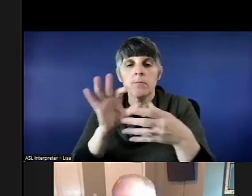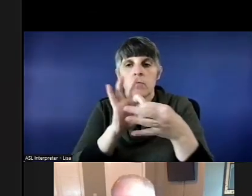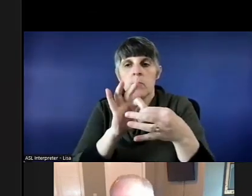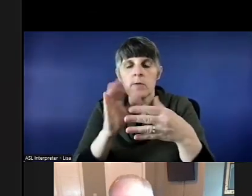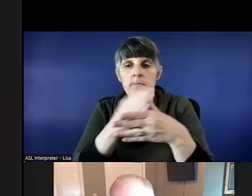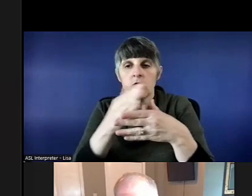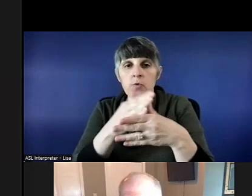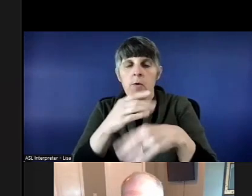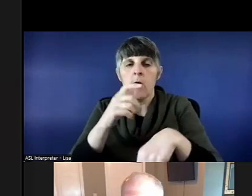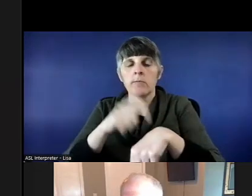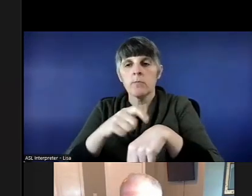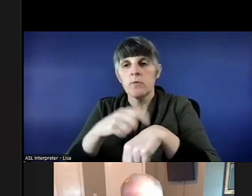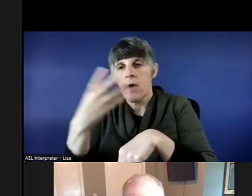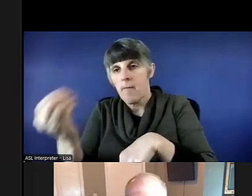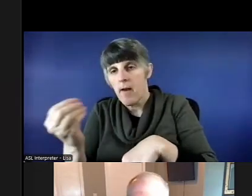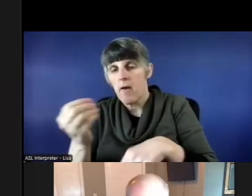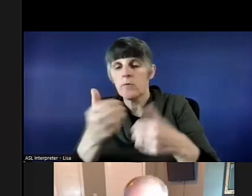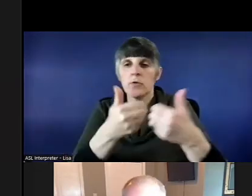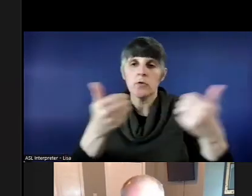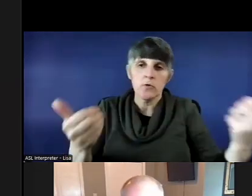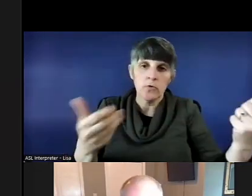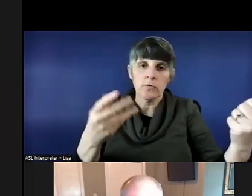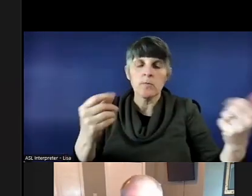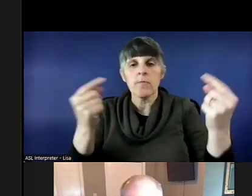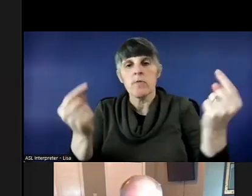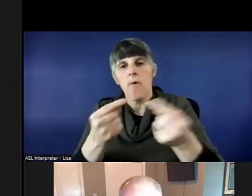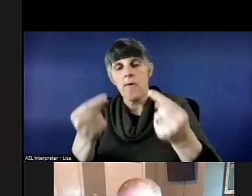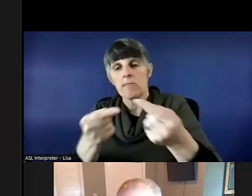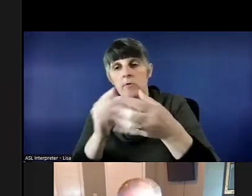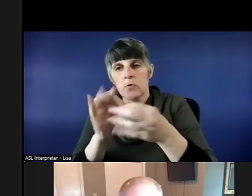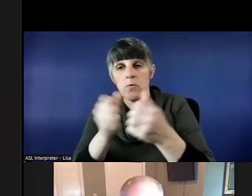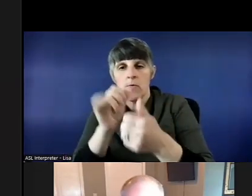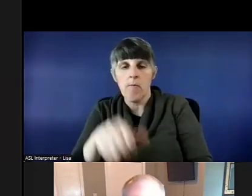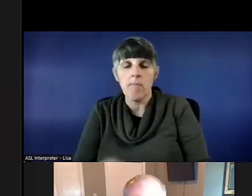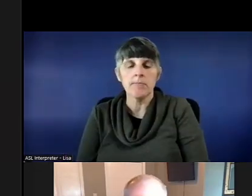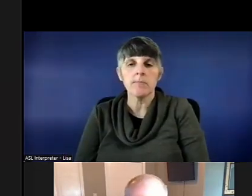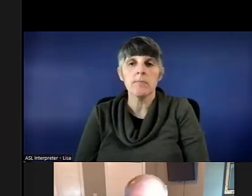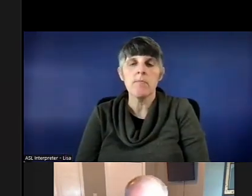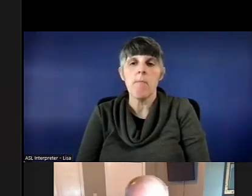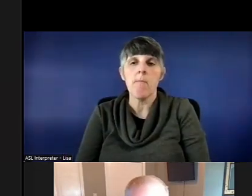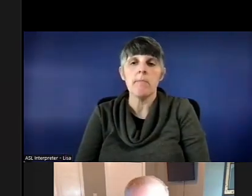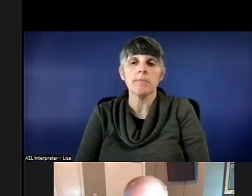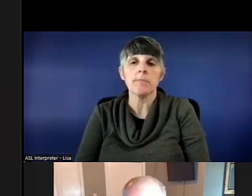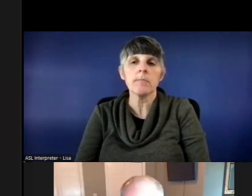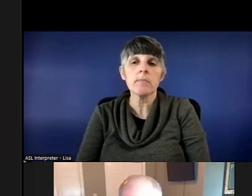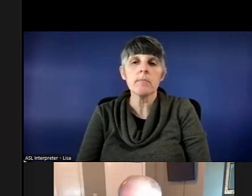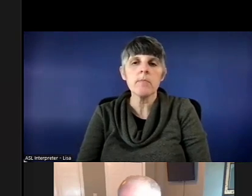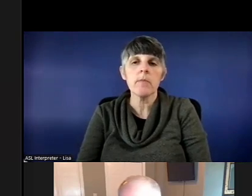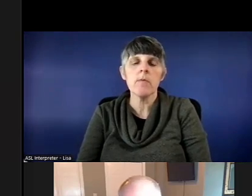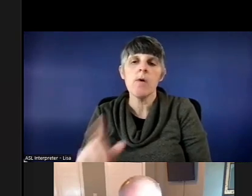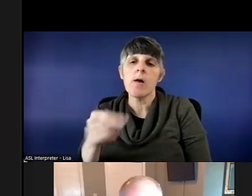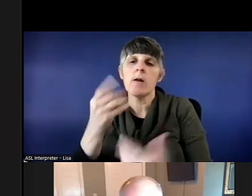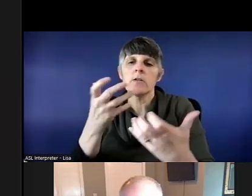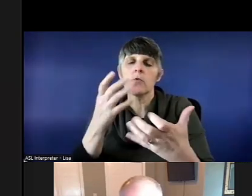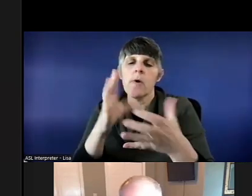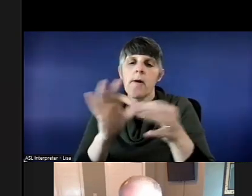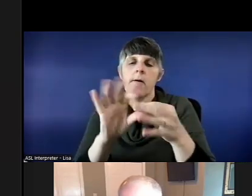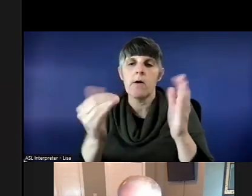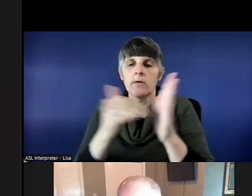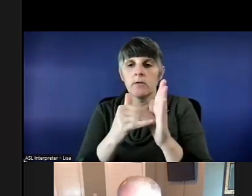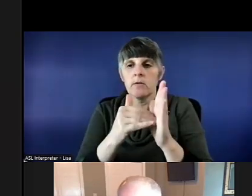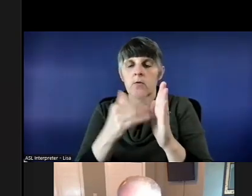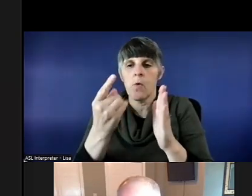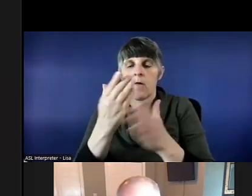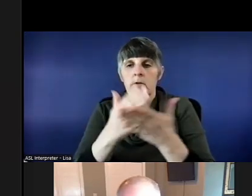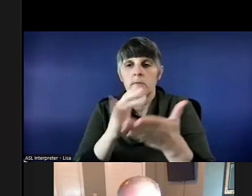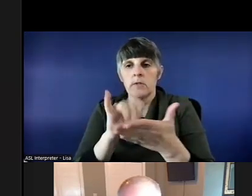between timeout and seclusion and kind of the harms associated with that. And I want to kind of reiterate one of the